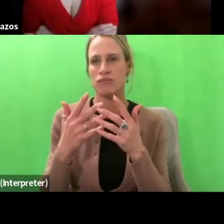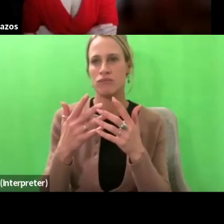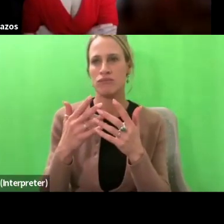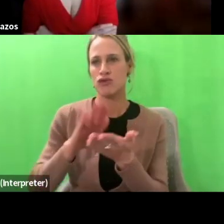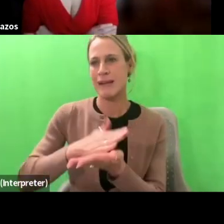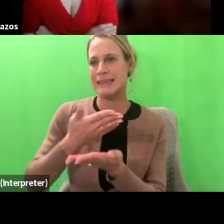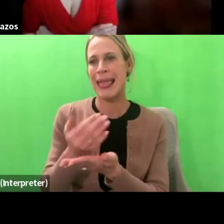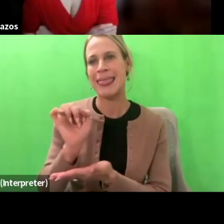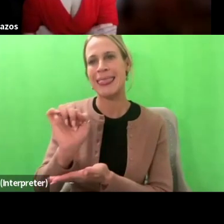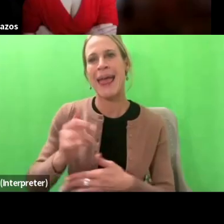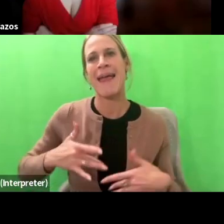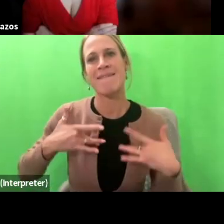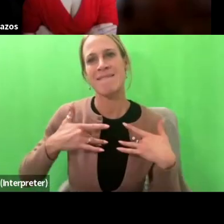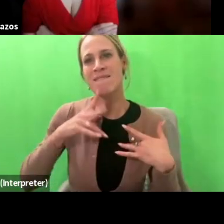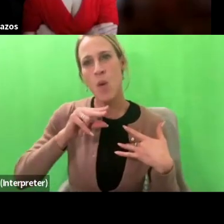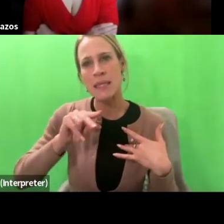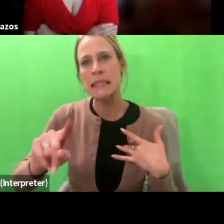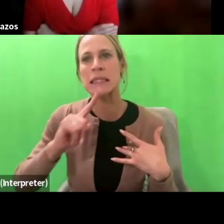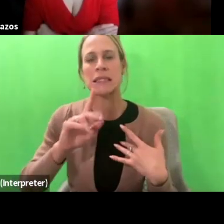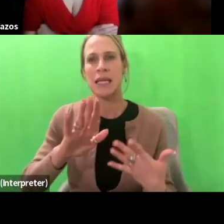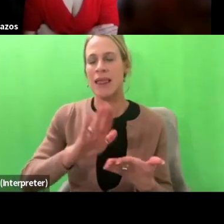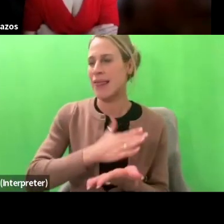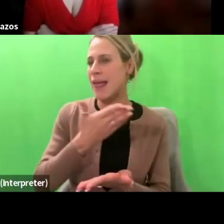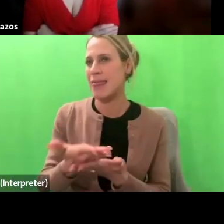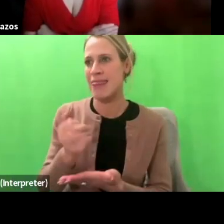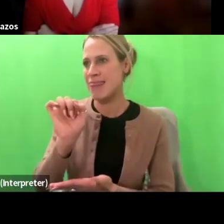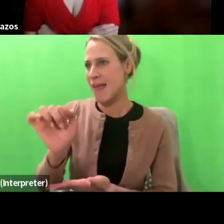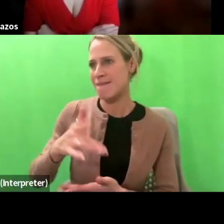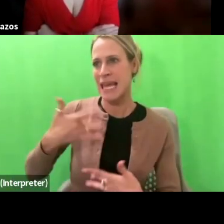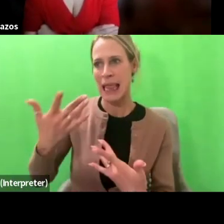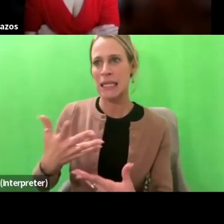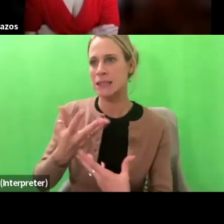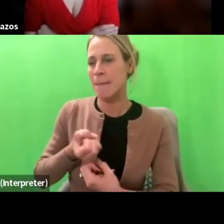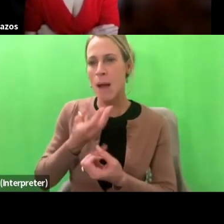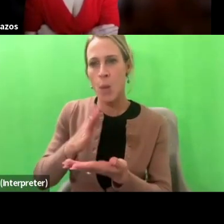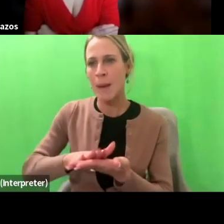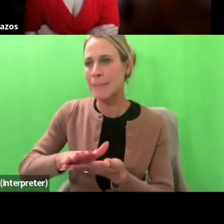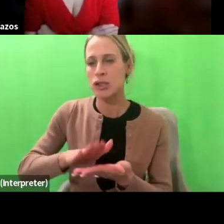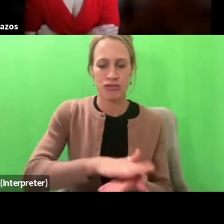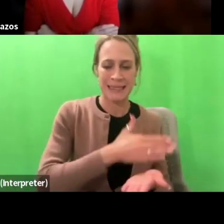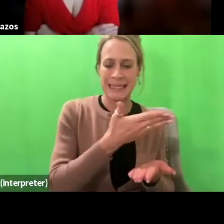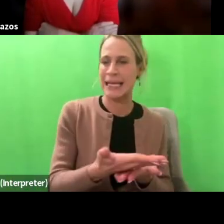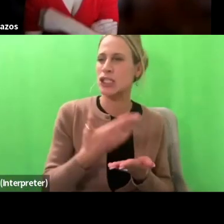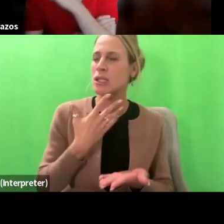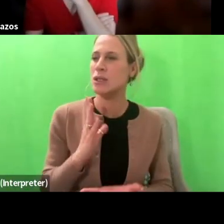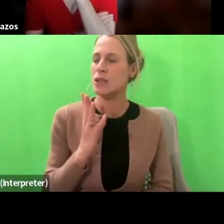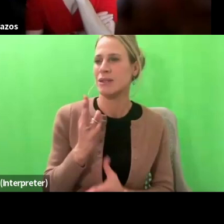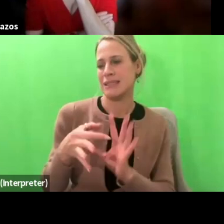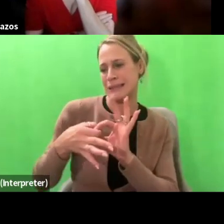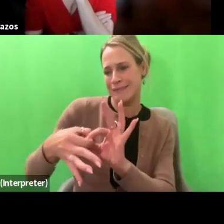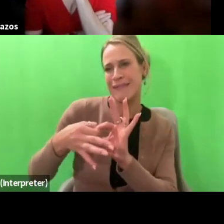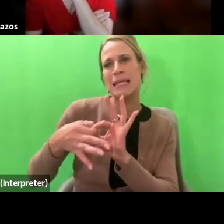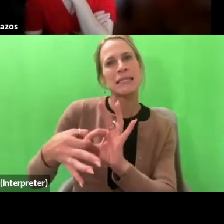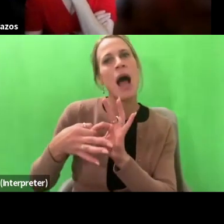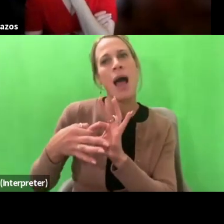voice. You're also translating them. You're translating their poetics, and I feel like getting to spend time with